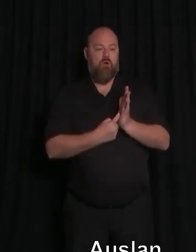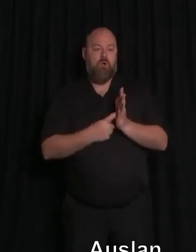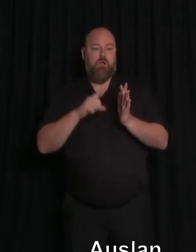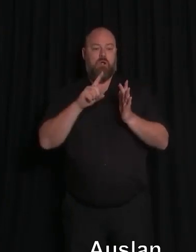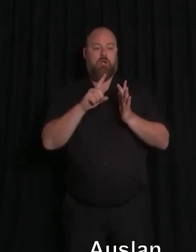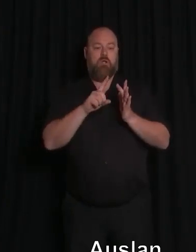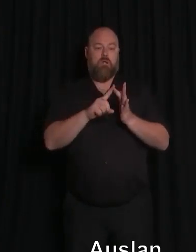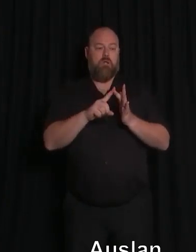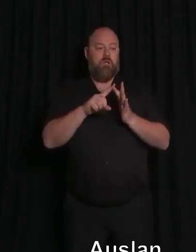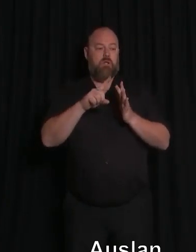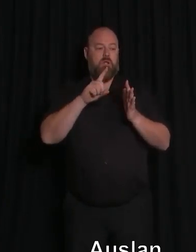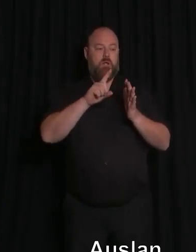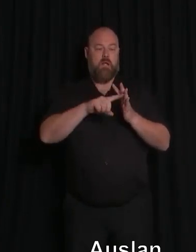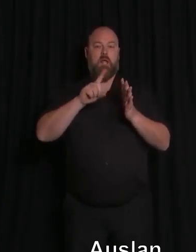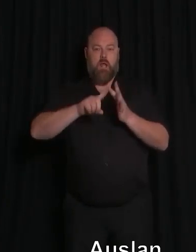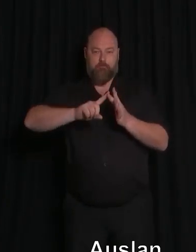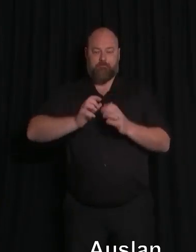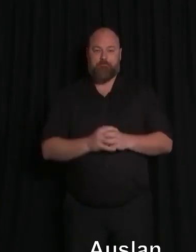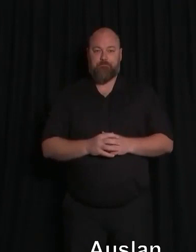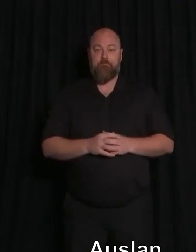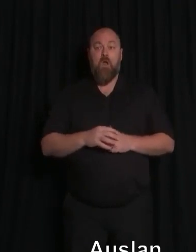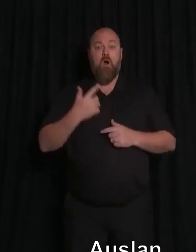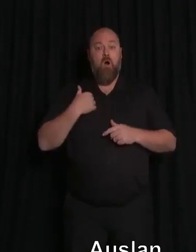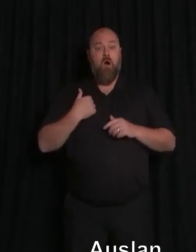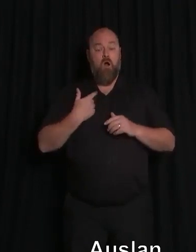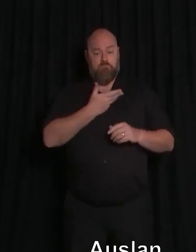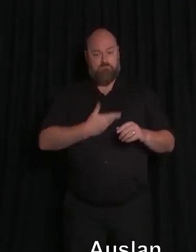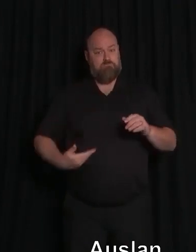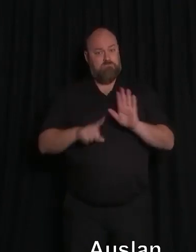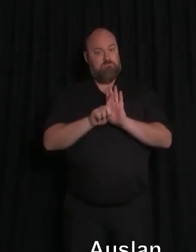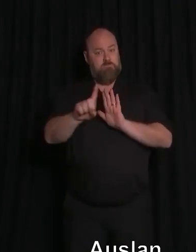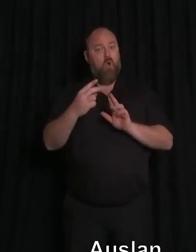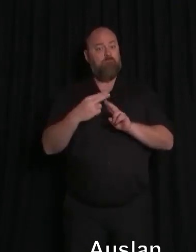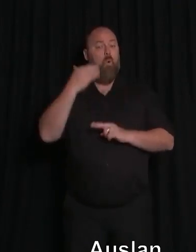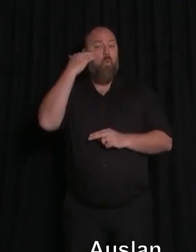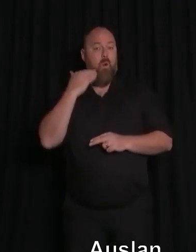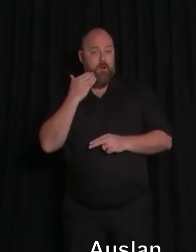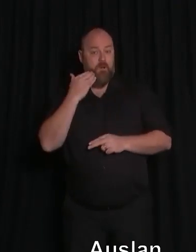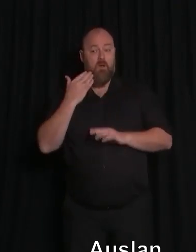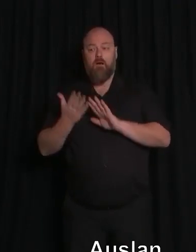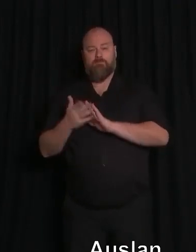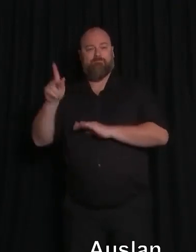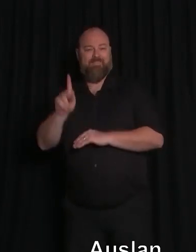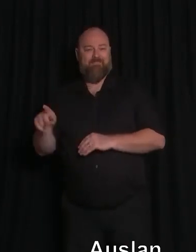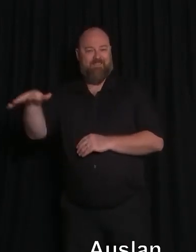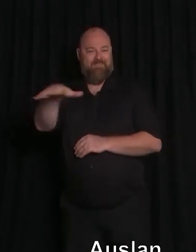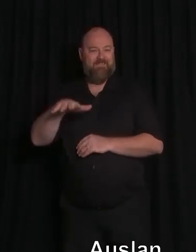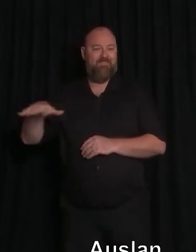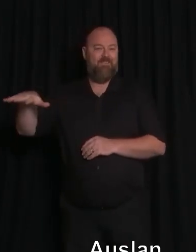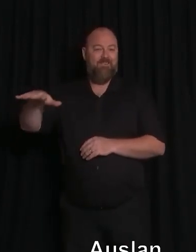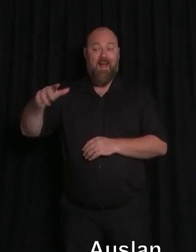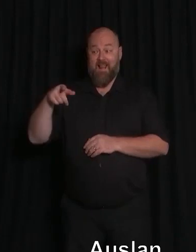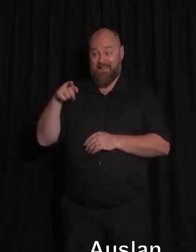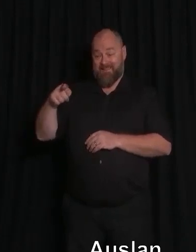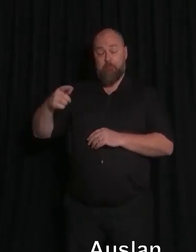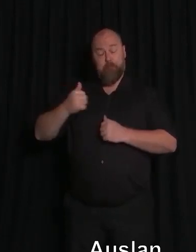I am the inaugural ambassador for women in all our beautiful diversity for the Pacific. It's an